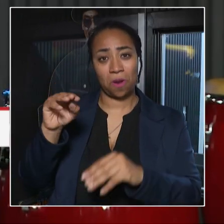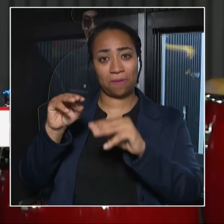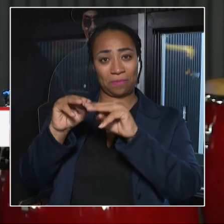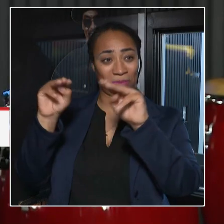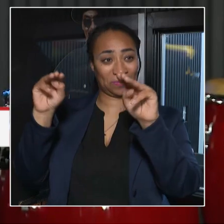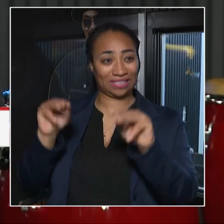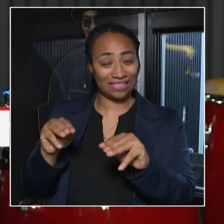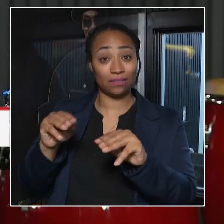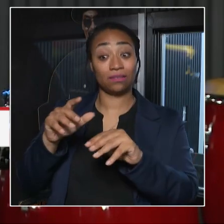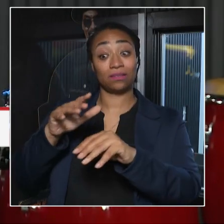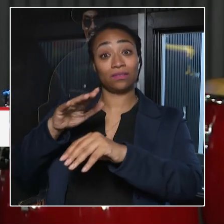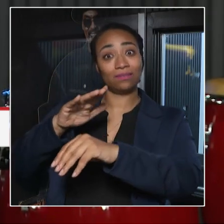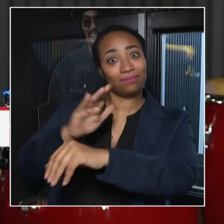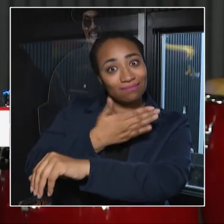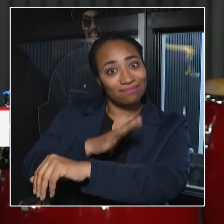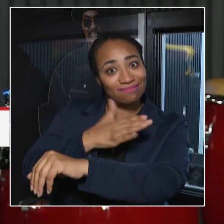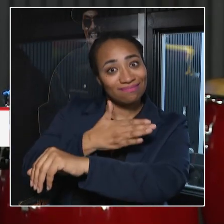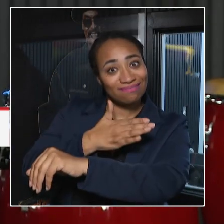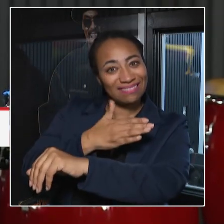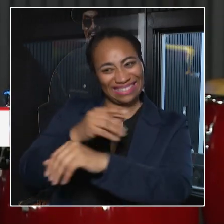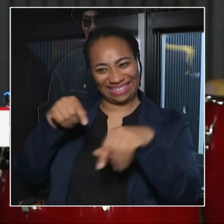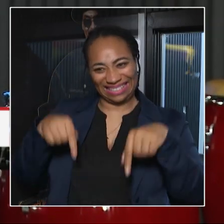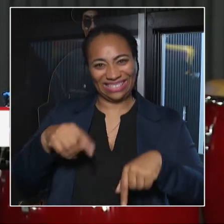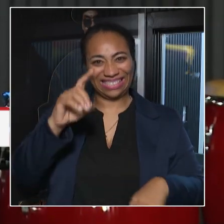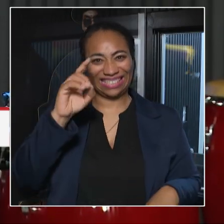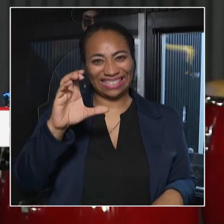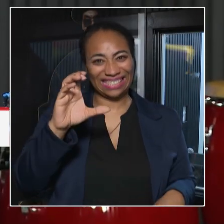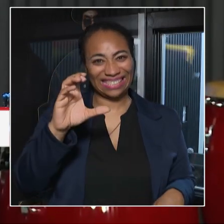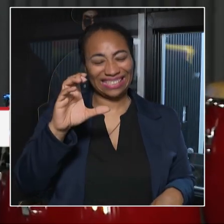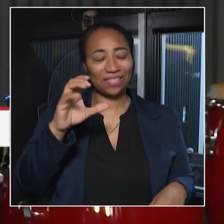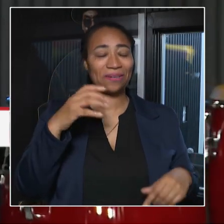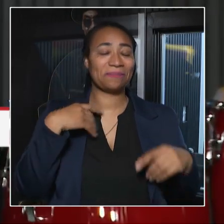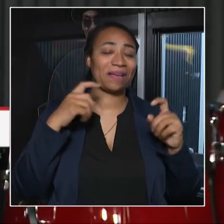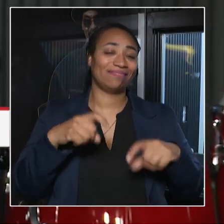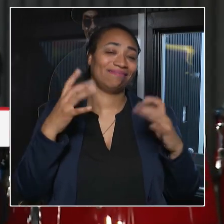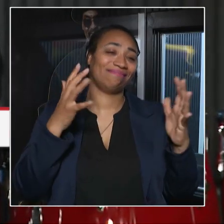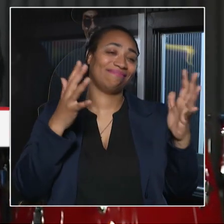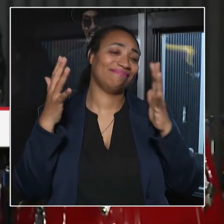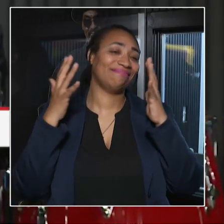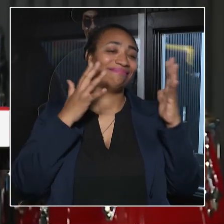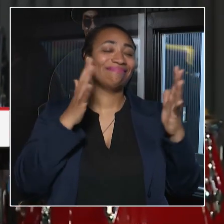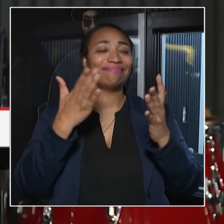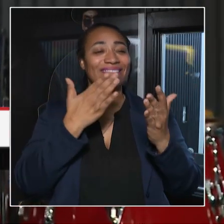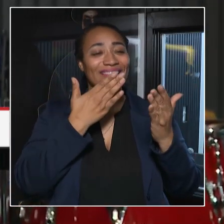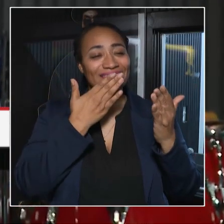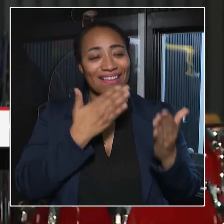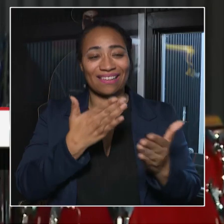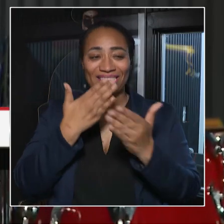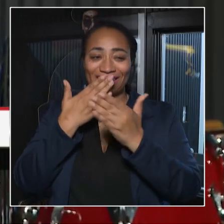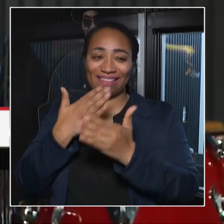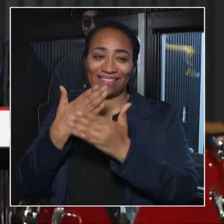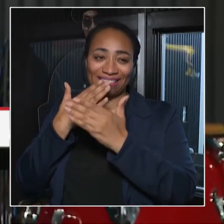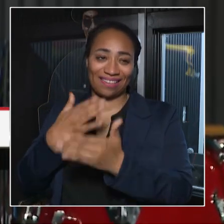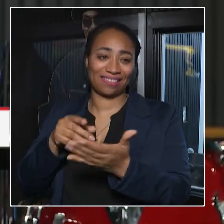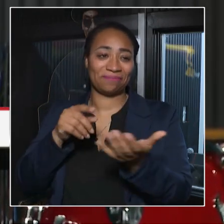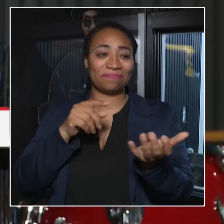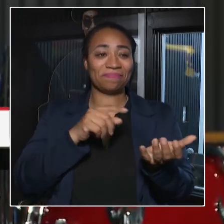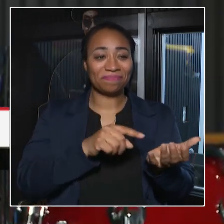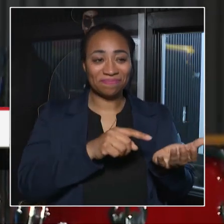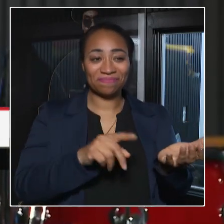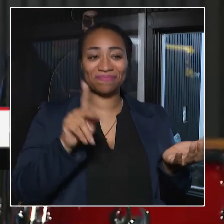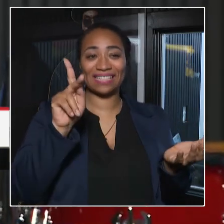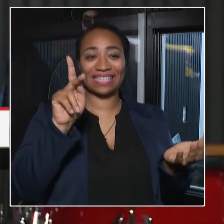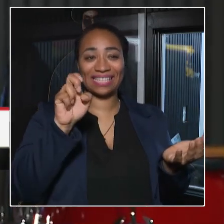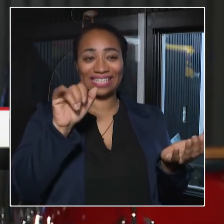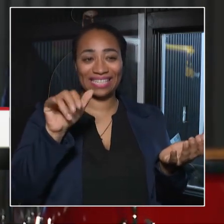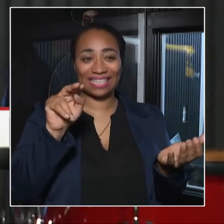and I want to acknowledge and thank at-large council member Kenyon McDuffie for moving that through the Council of the District of Columbia.